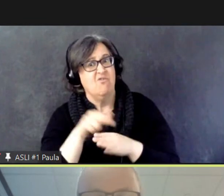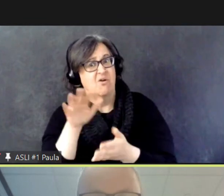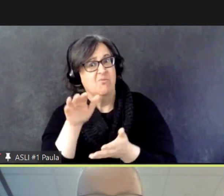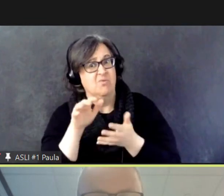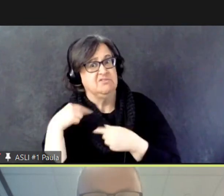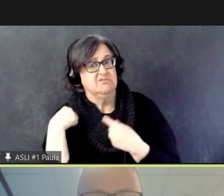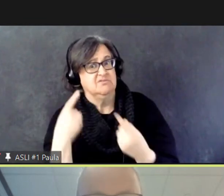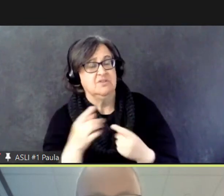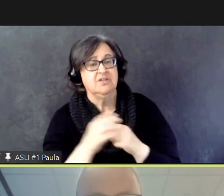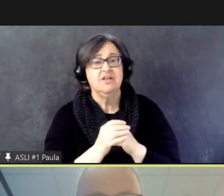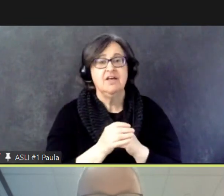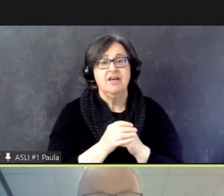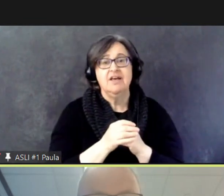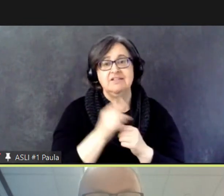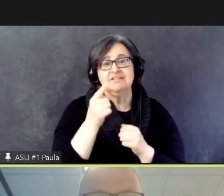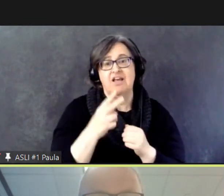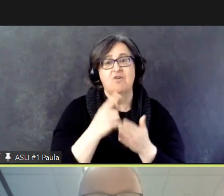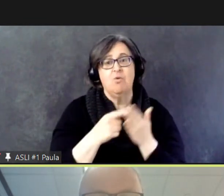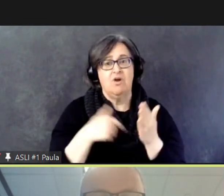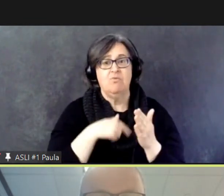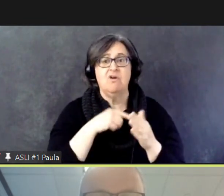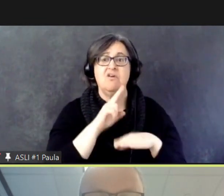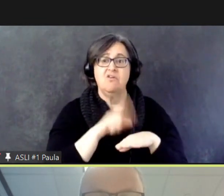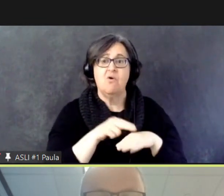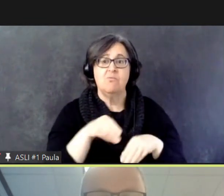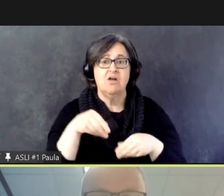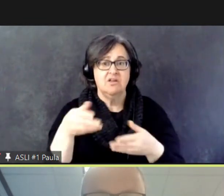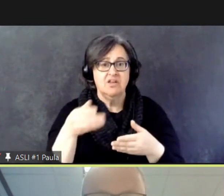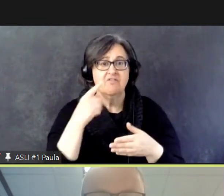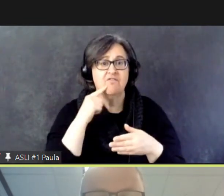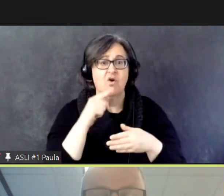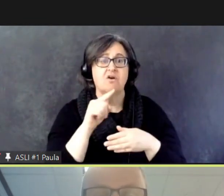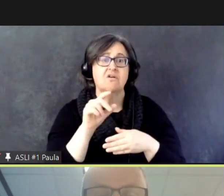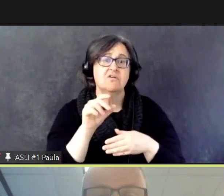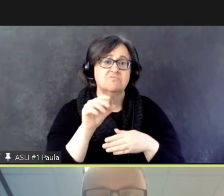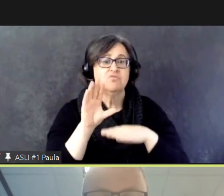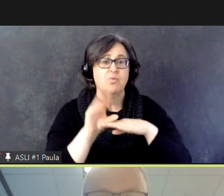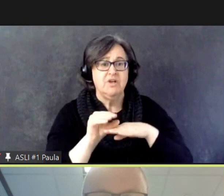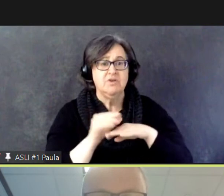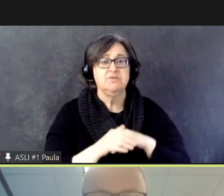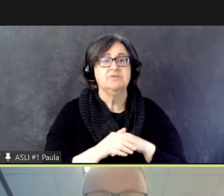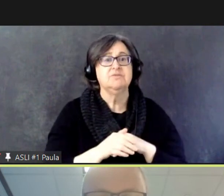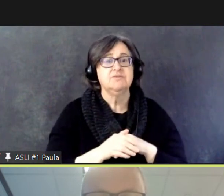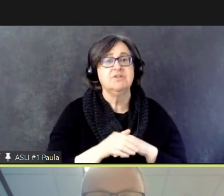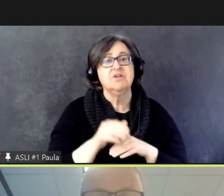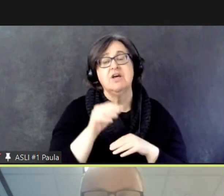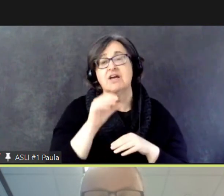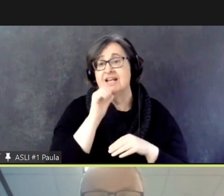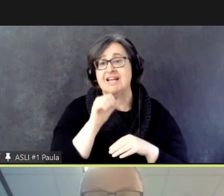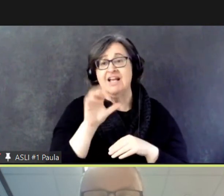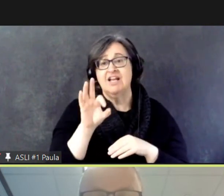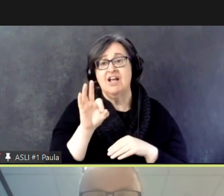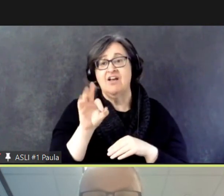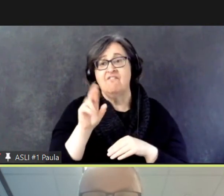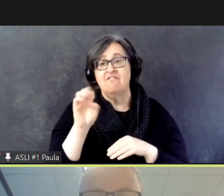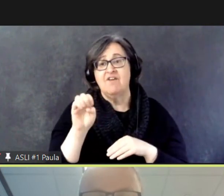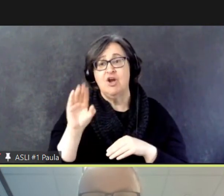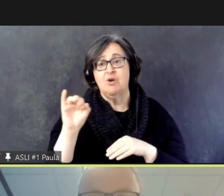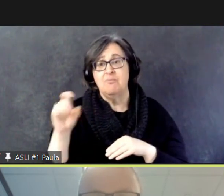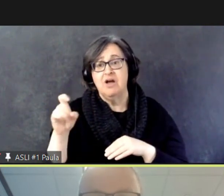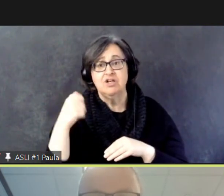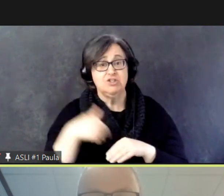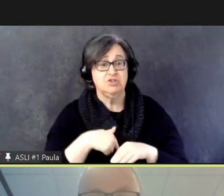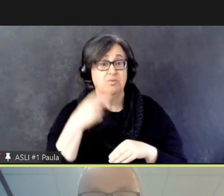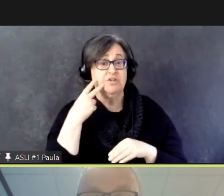in free and reduced fare rides. Non-fare box totals continue to perform well, where we're seeing about $1.2 million of